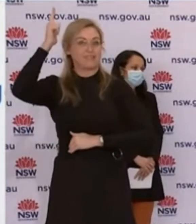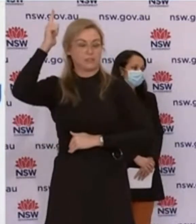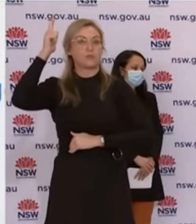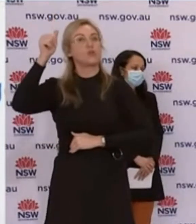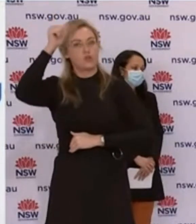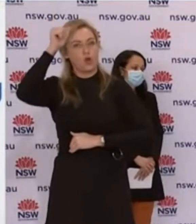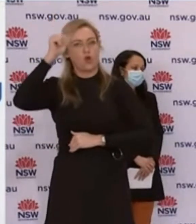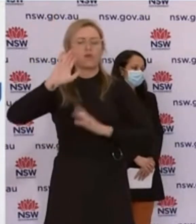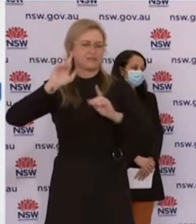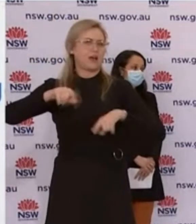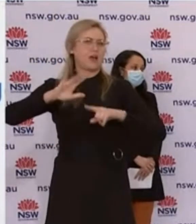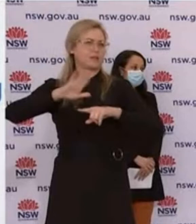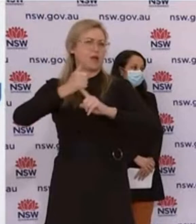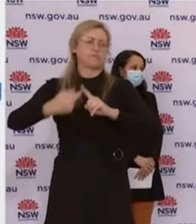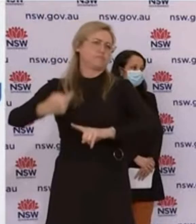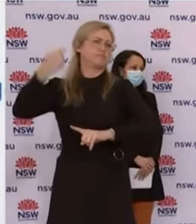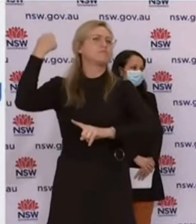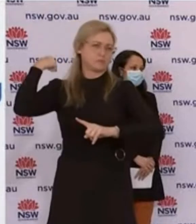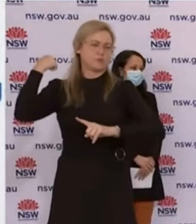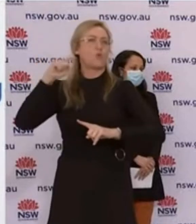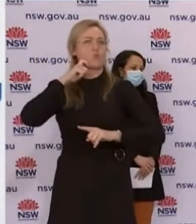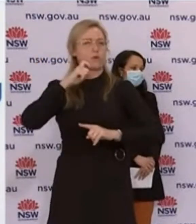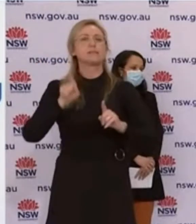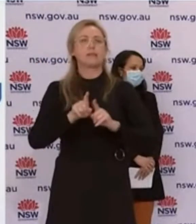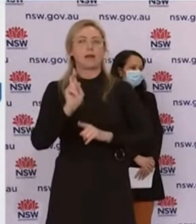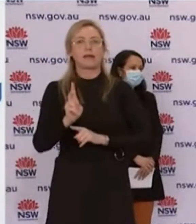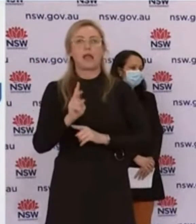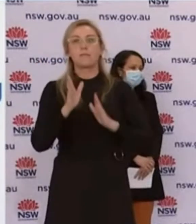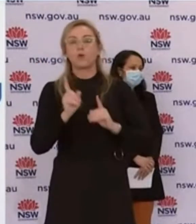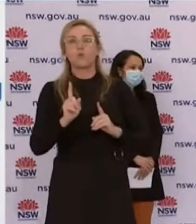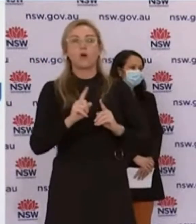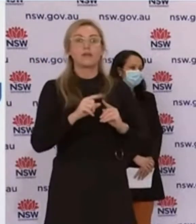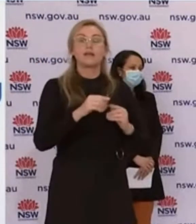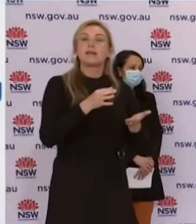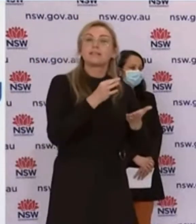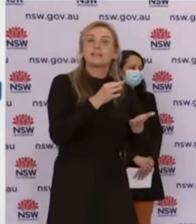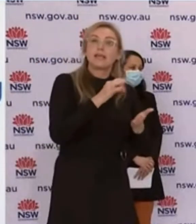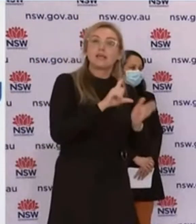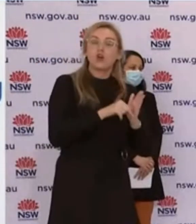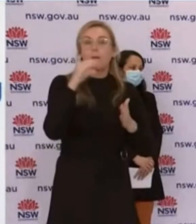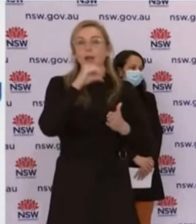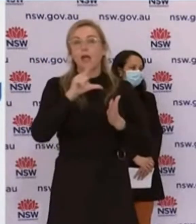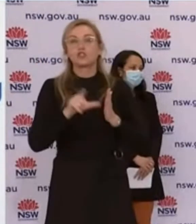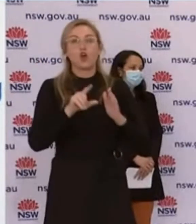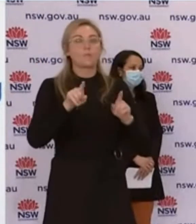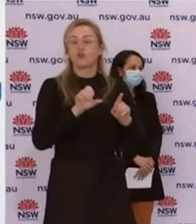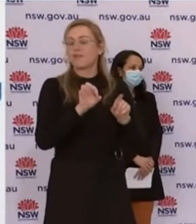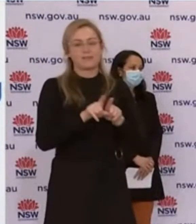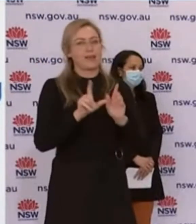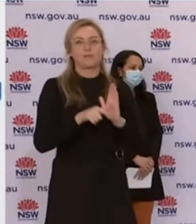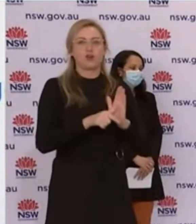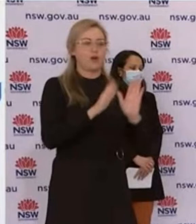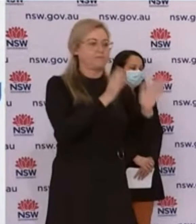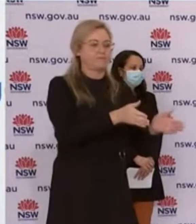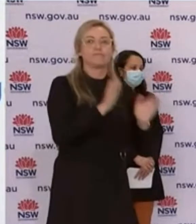been in place for some time. So in simple terms, what it will mean are things like staggering break times, not having mixing of year group